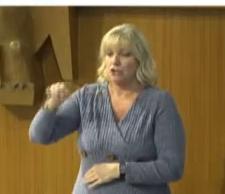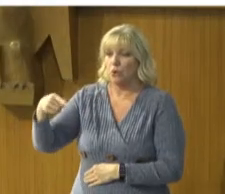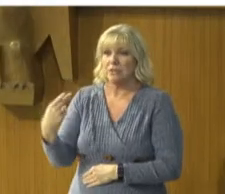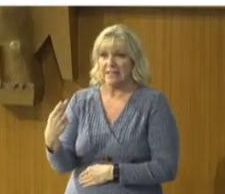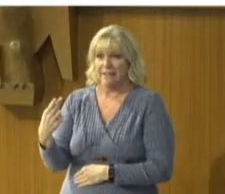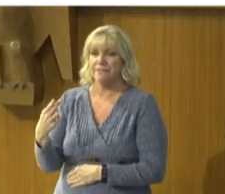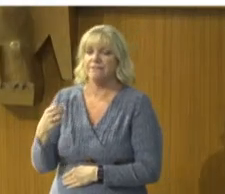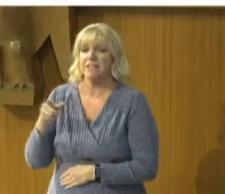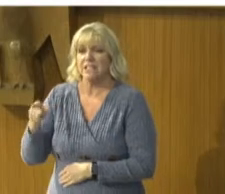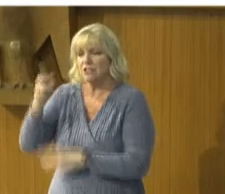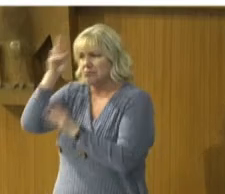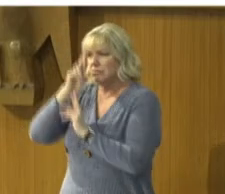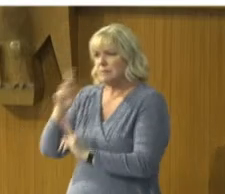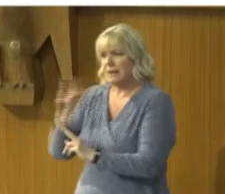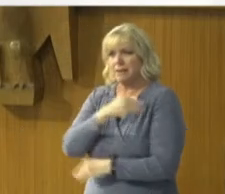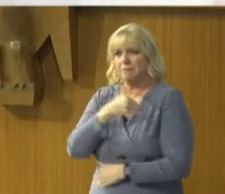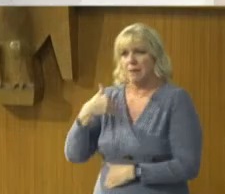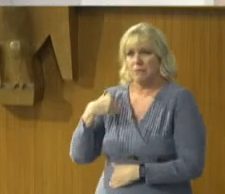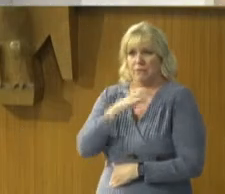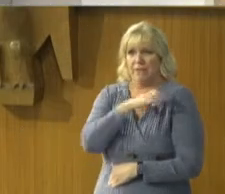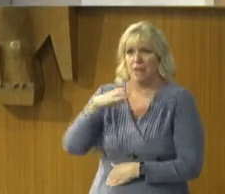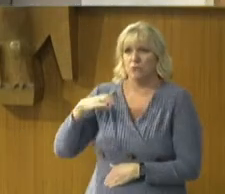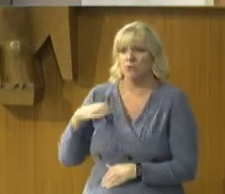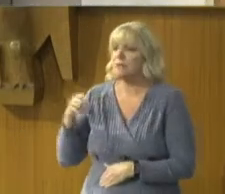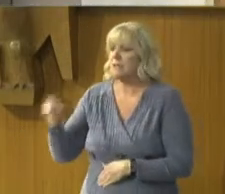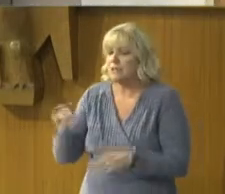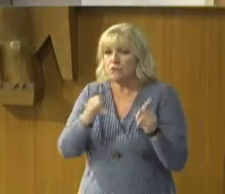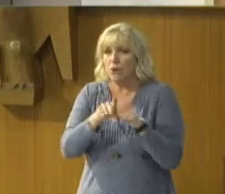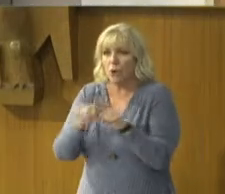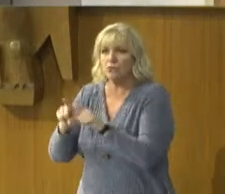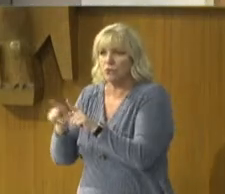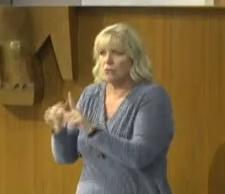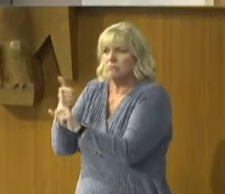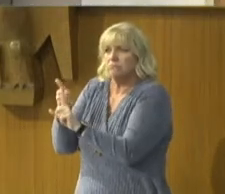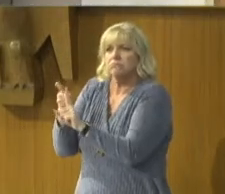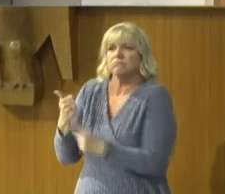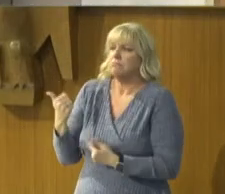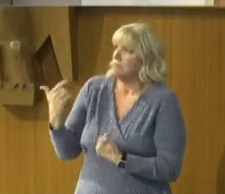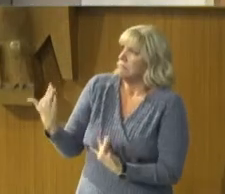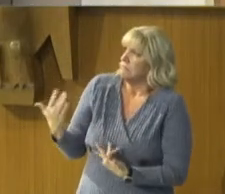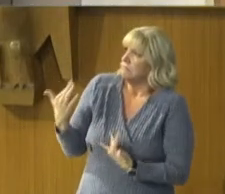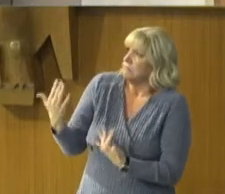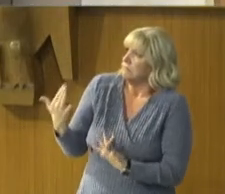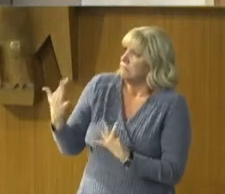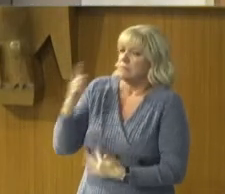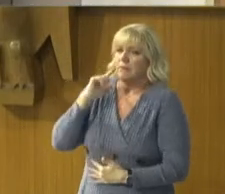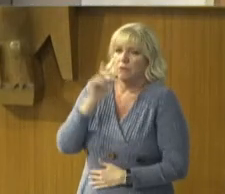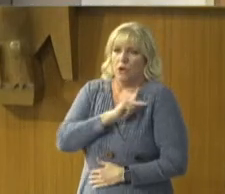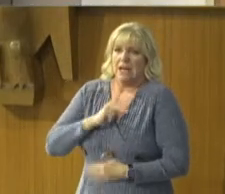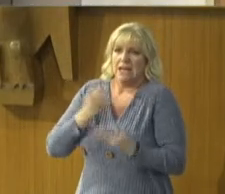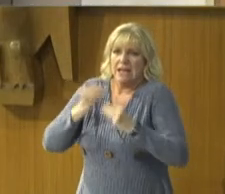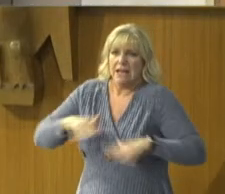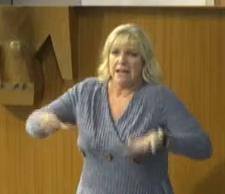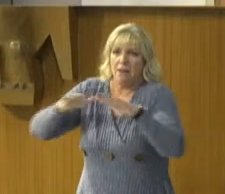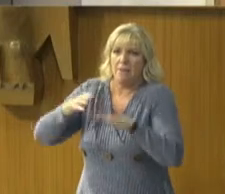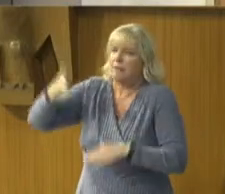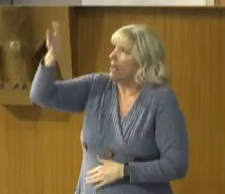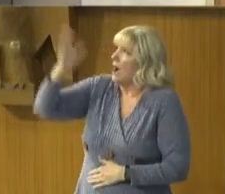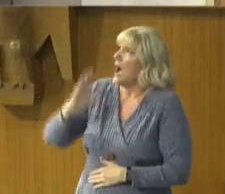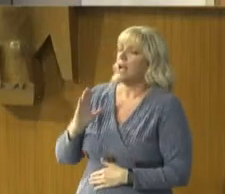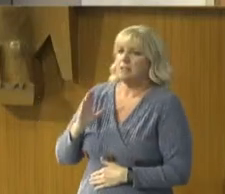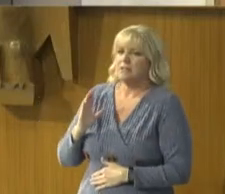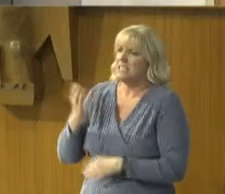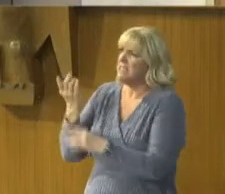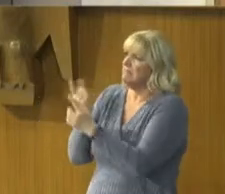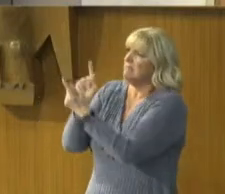a respected member of the council, who was also himself waiting expectantly for the kingdom of God, went boldly to Pilate